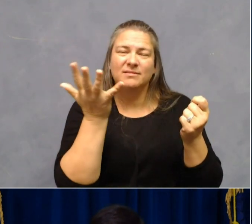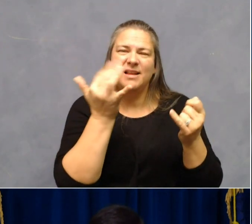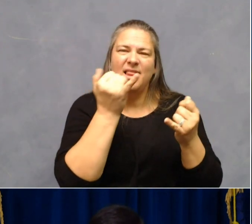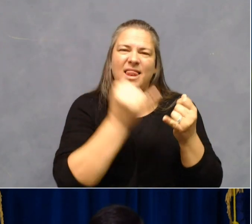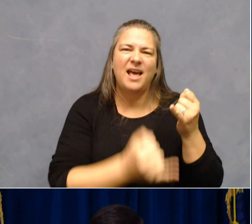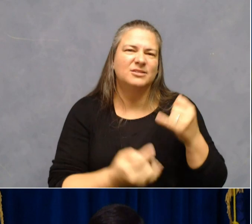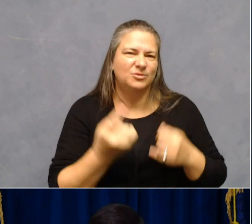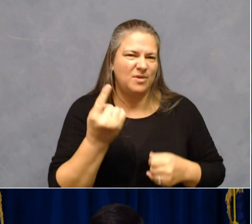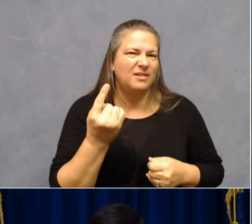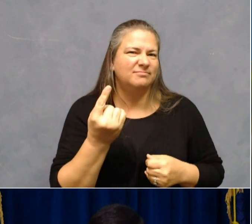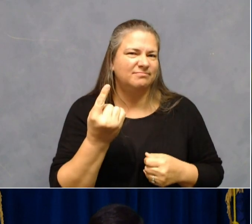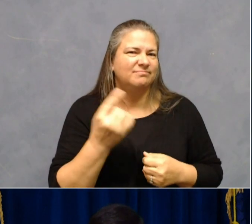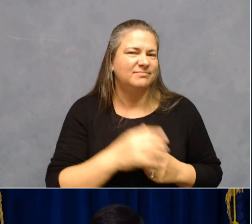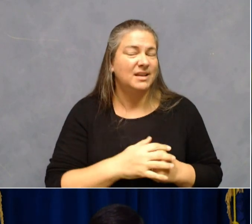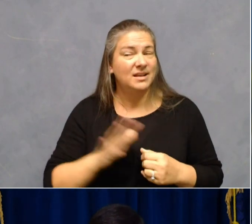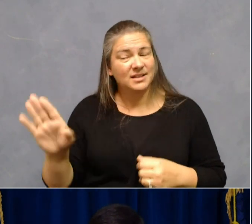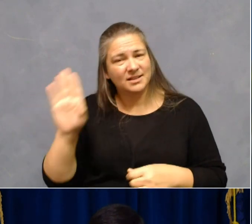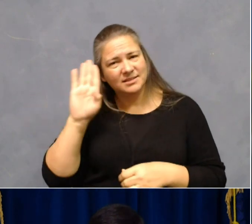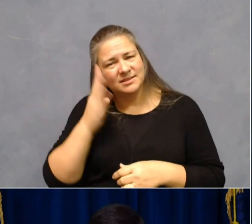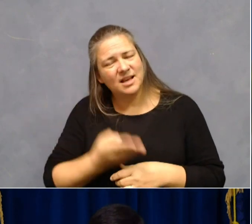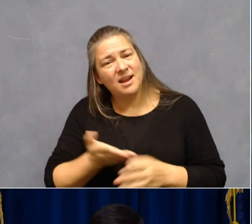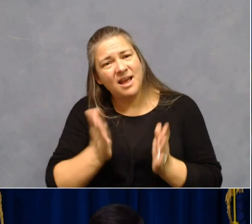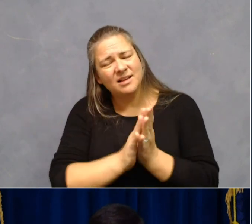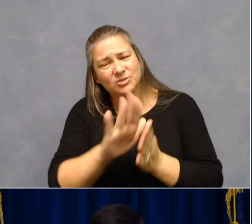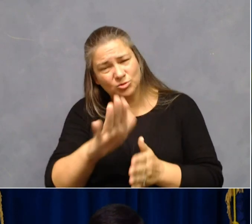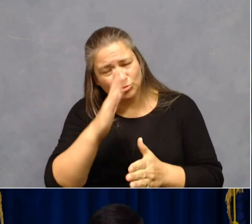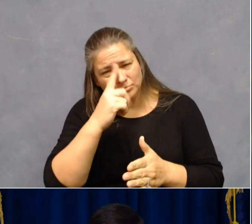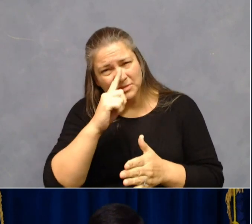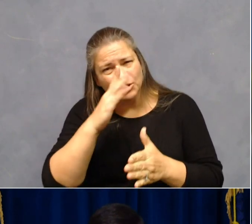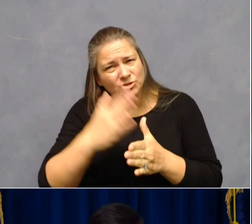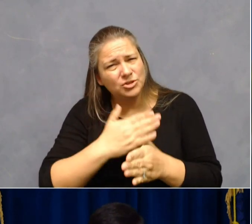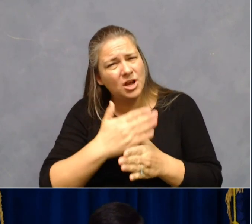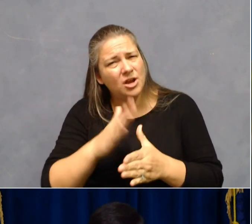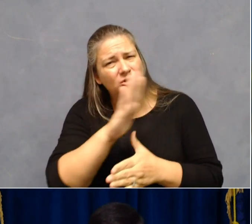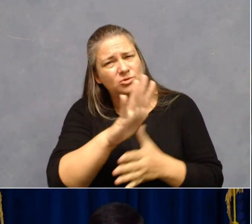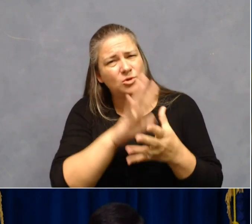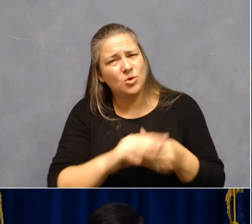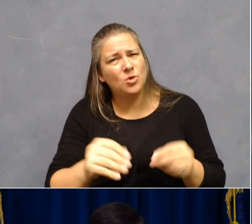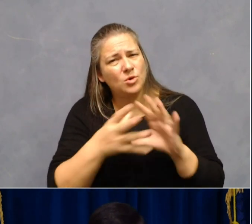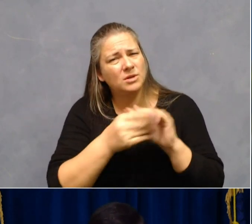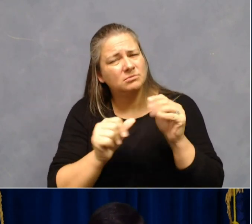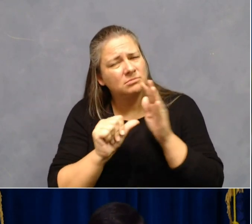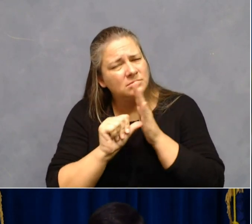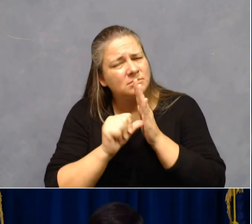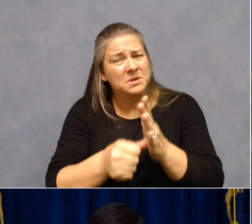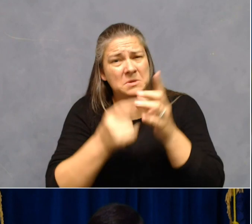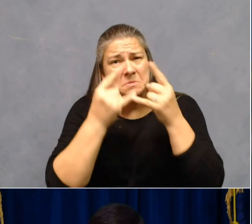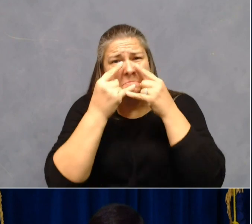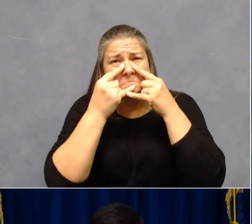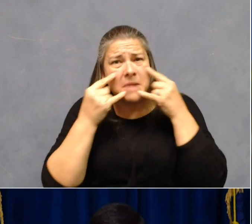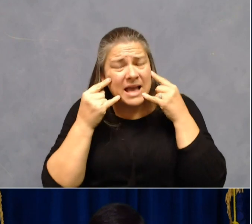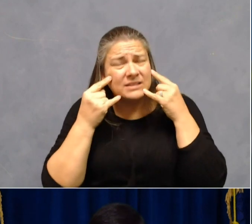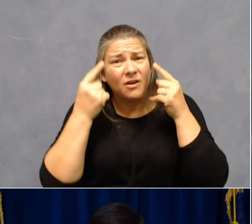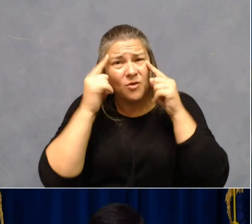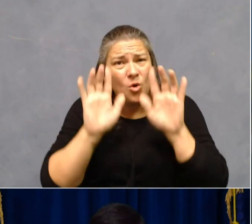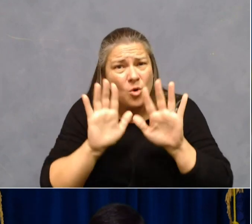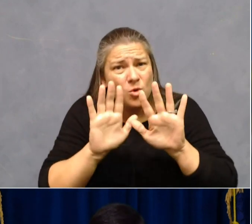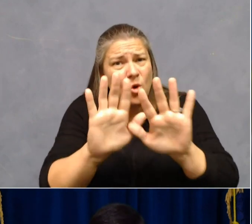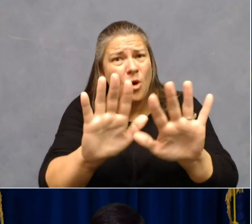asked to share his father's story and emphasize the importance of wearing a mask to protect not only your life, but those that you